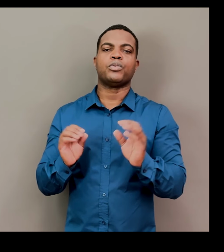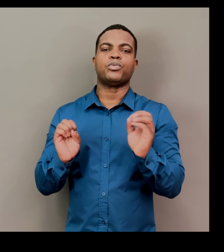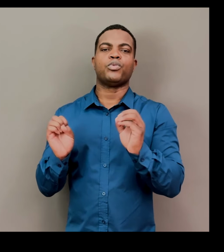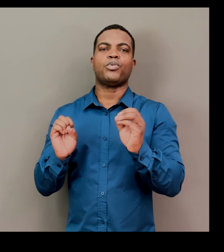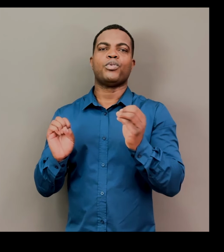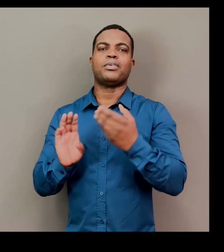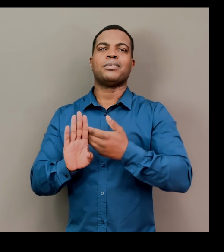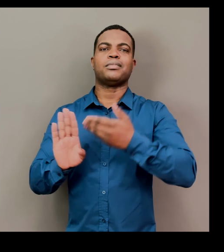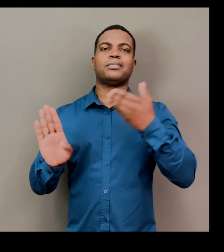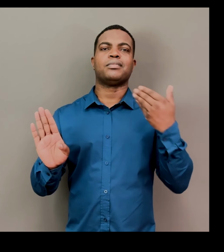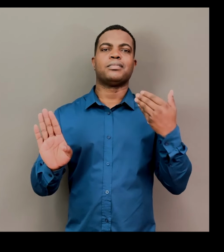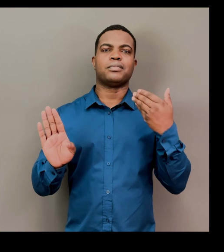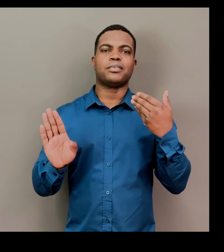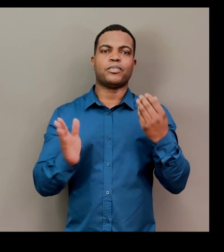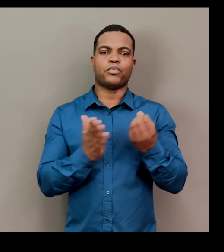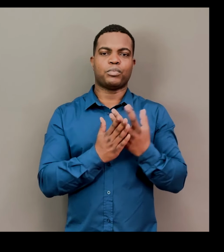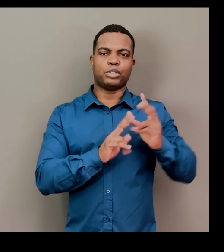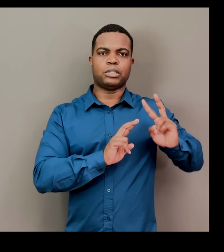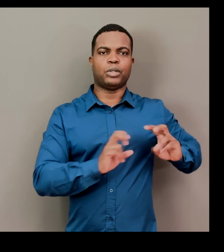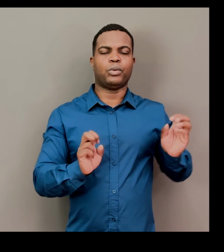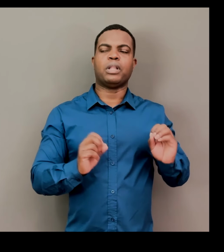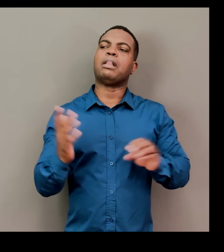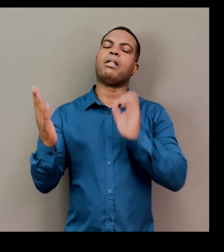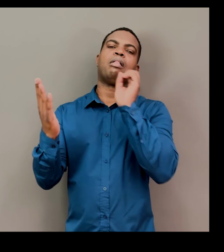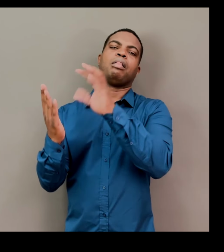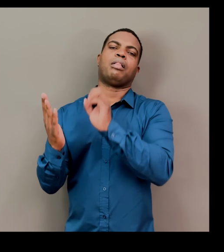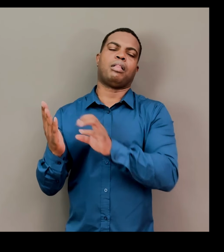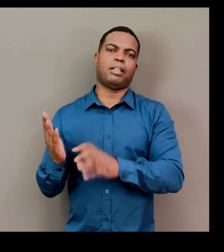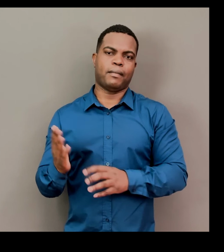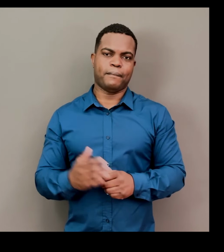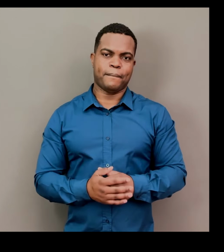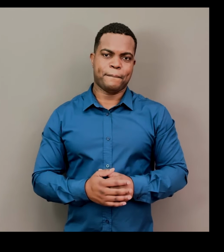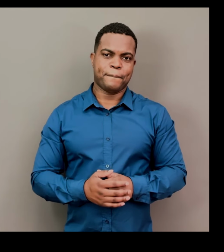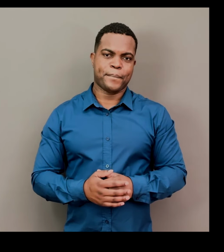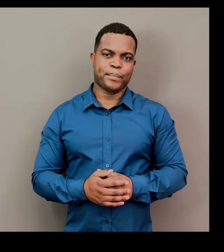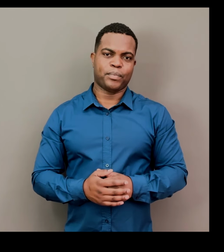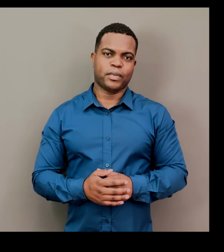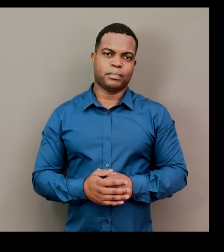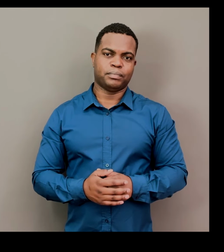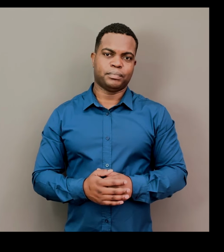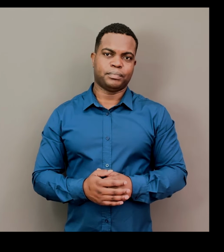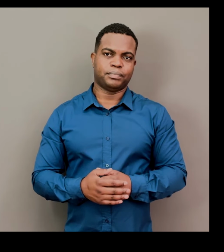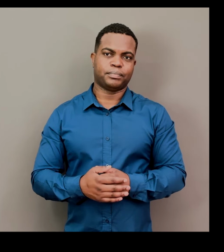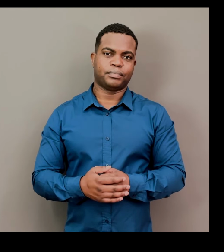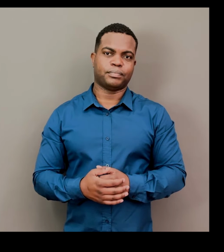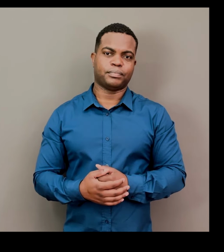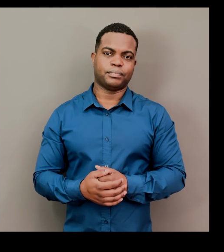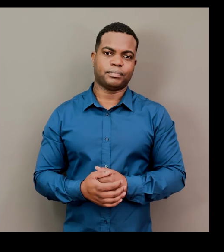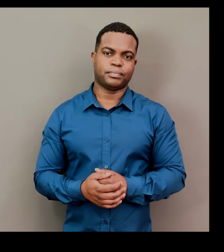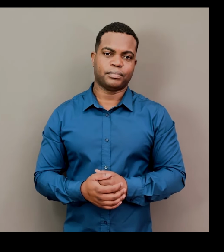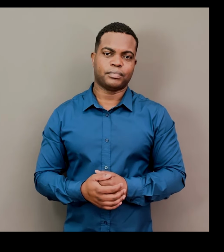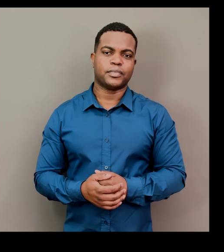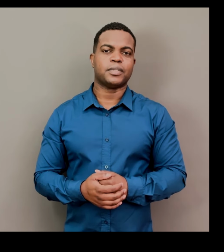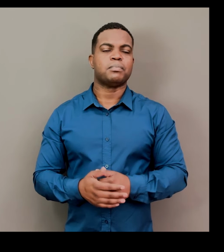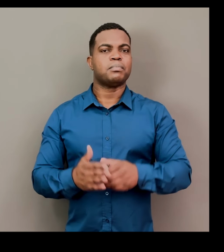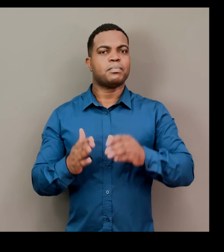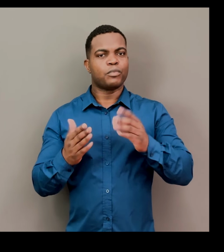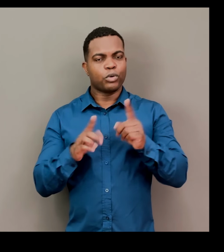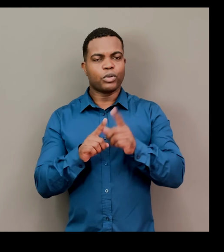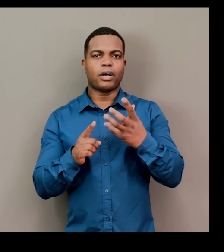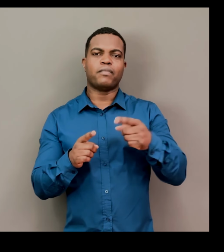like based on previous viewing preferences. An undesirable side effect is